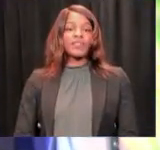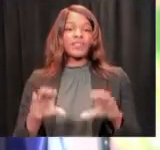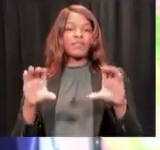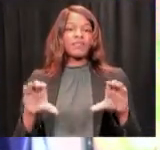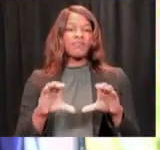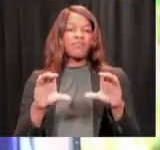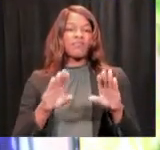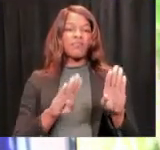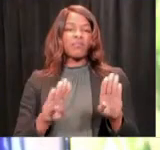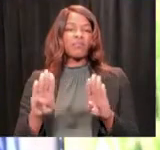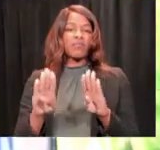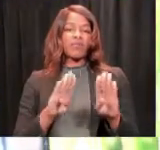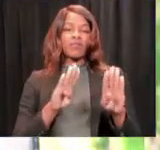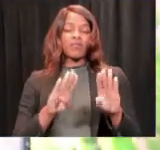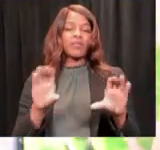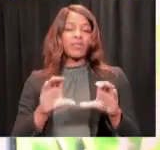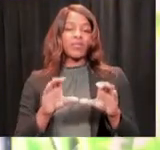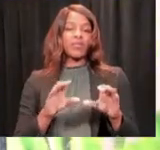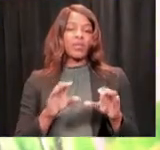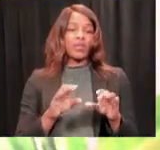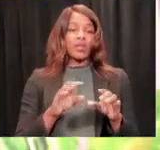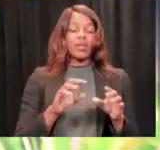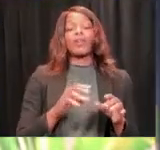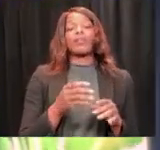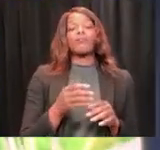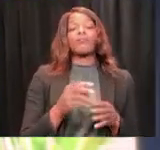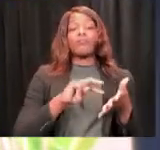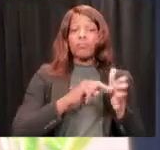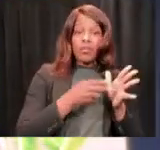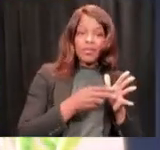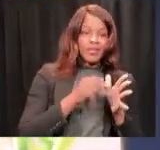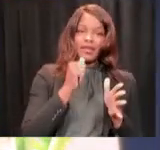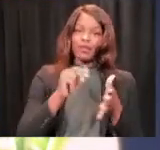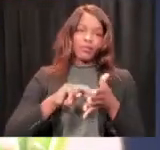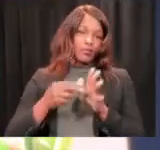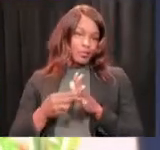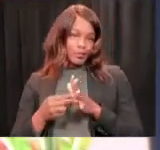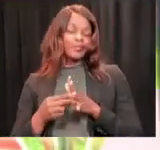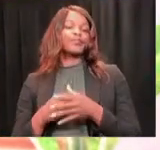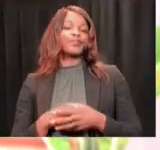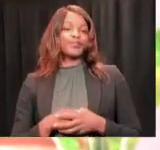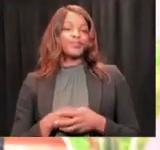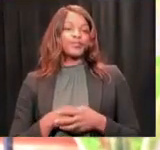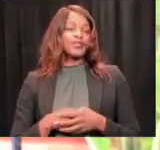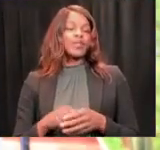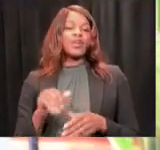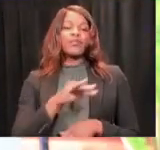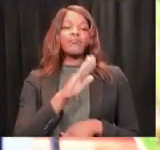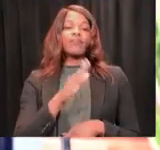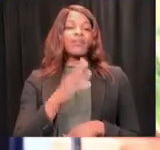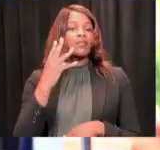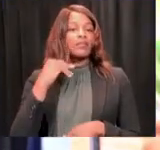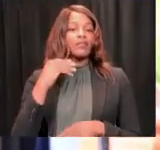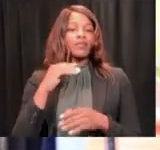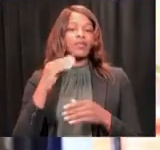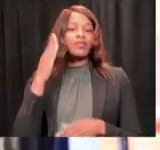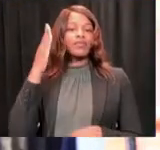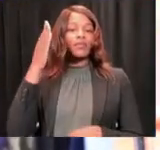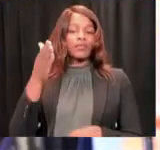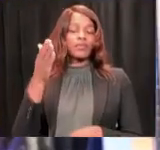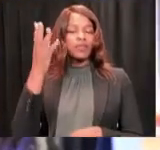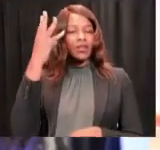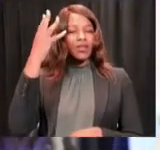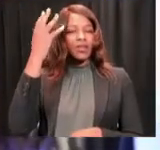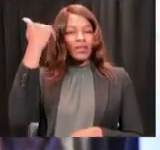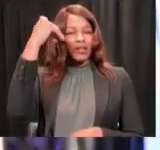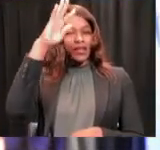done, both intentionally and unintentionally, you will never be able to step into the future that God has for you.